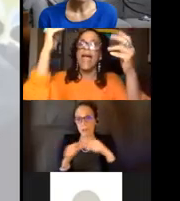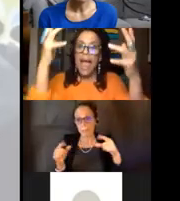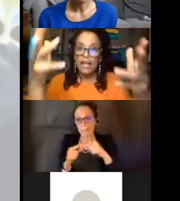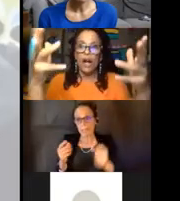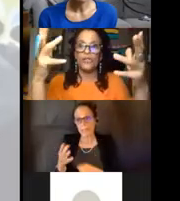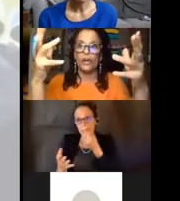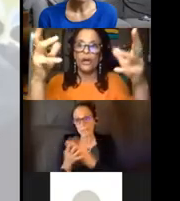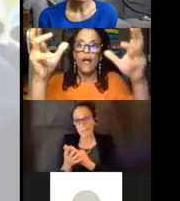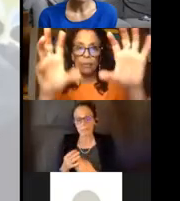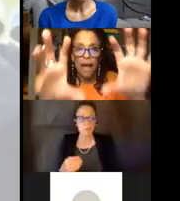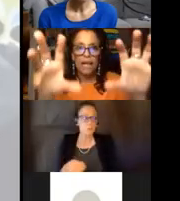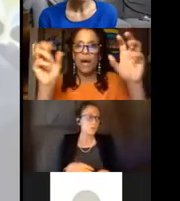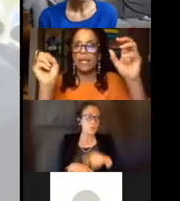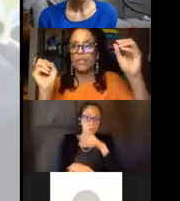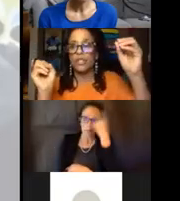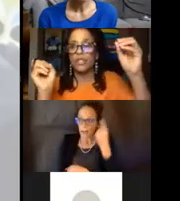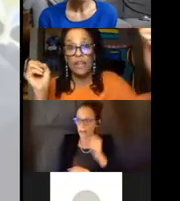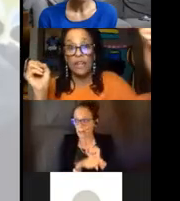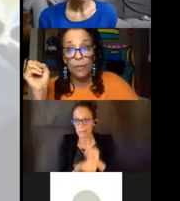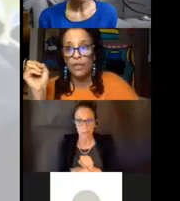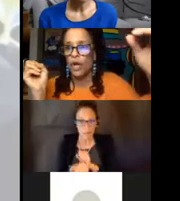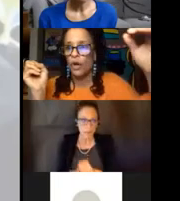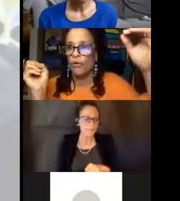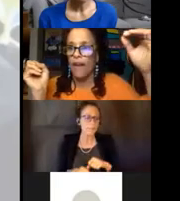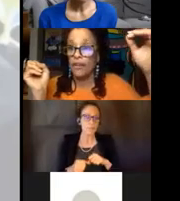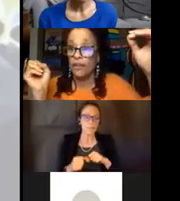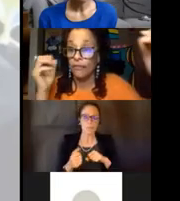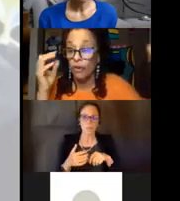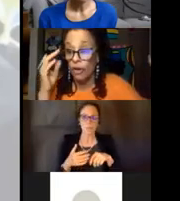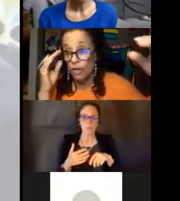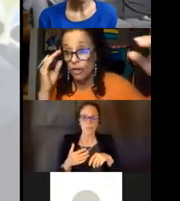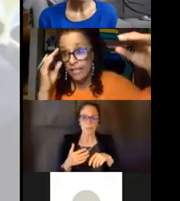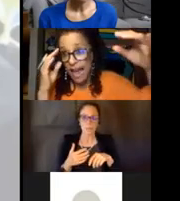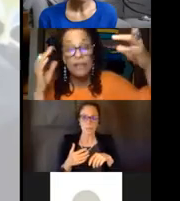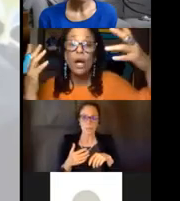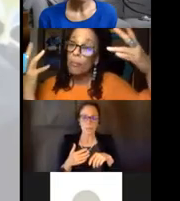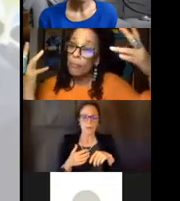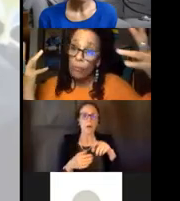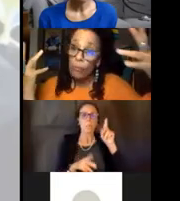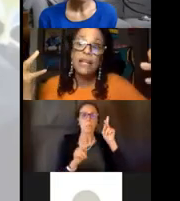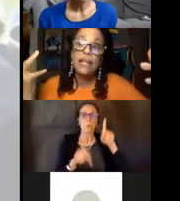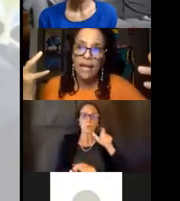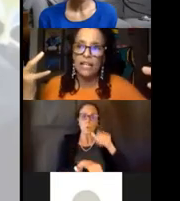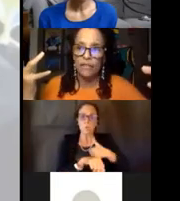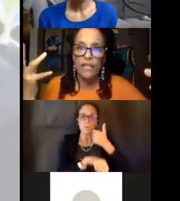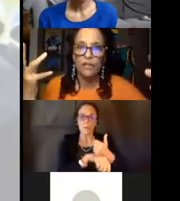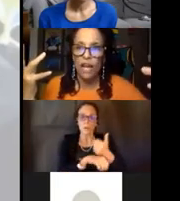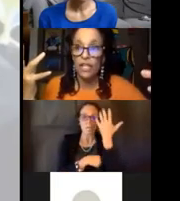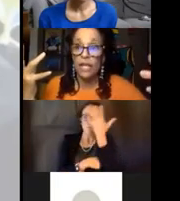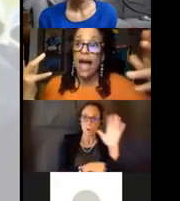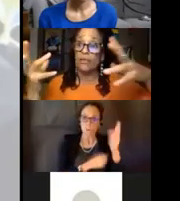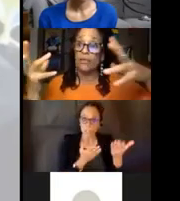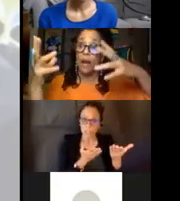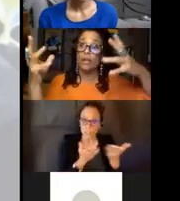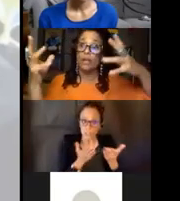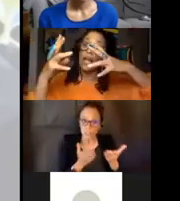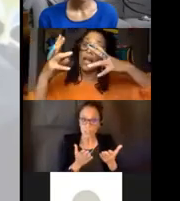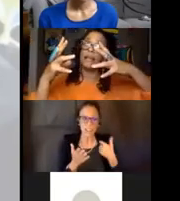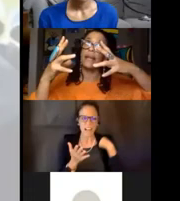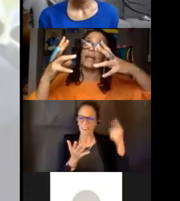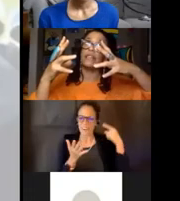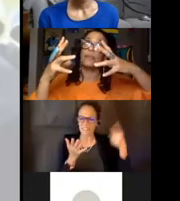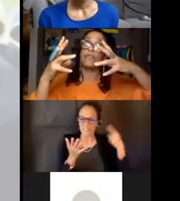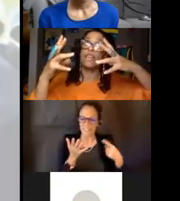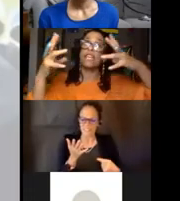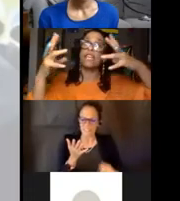and also the black and white images of Gifford Pinchot, who founded the Forest Service, and really the idea of conservation as a way to,